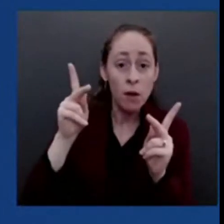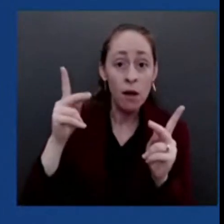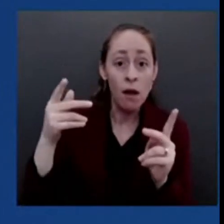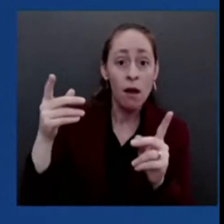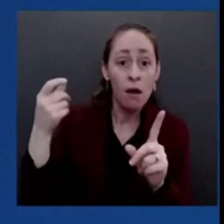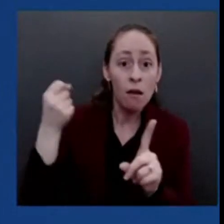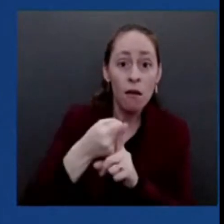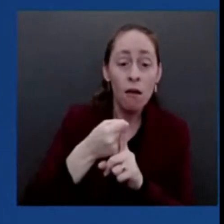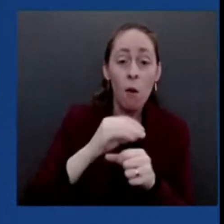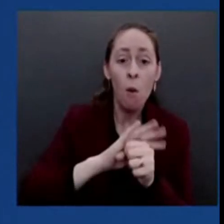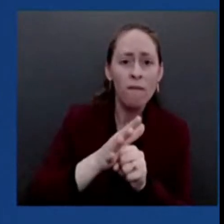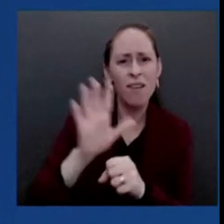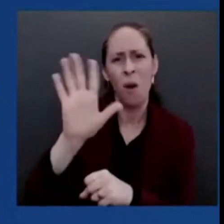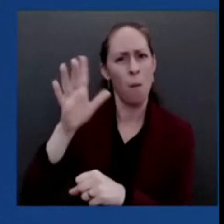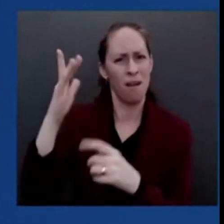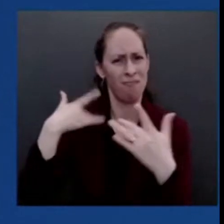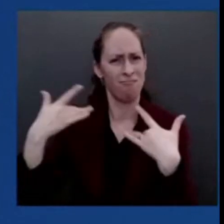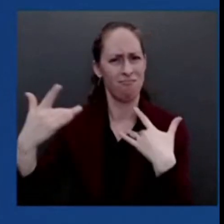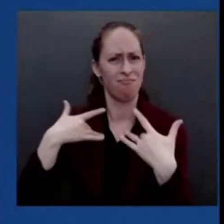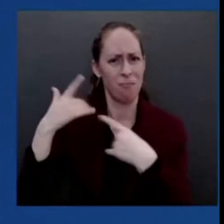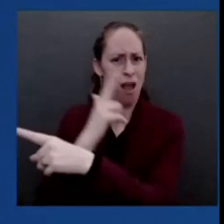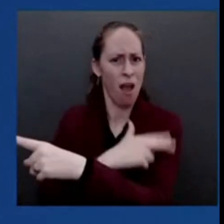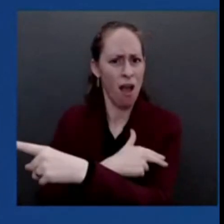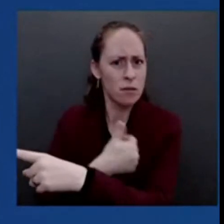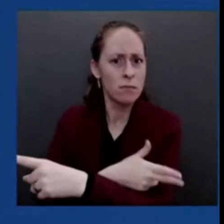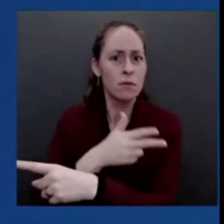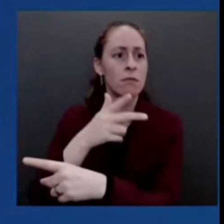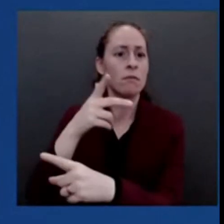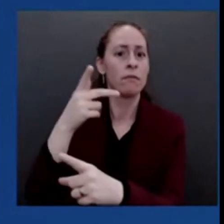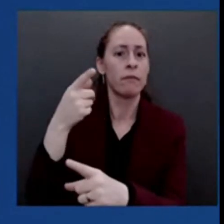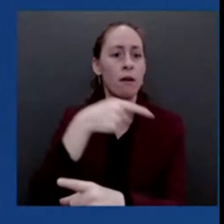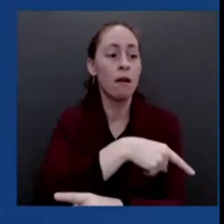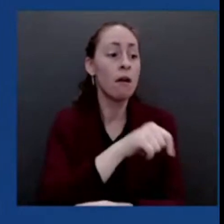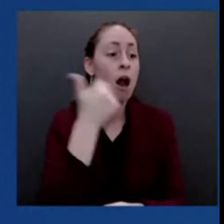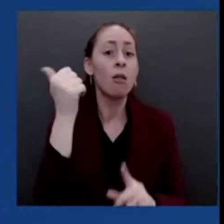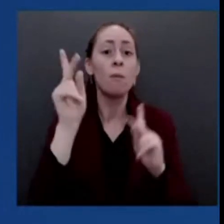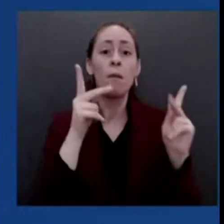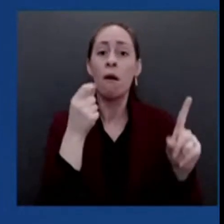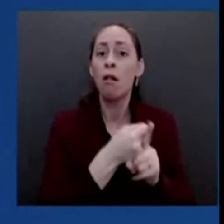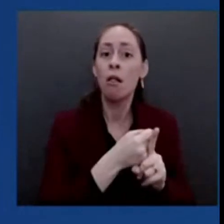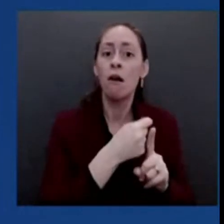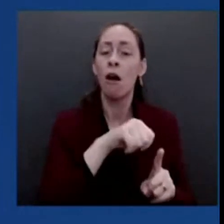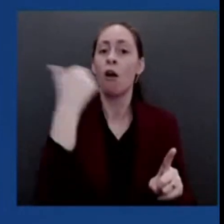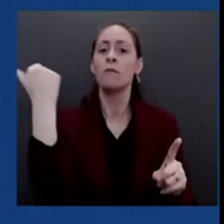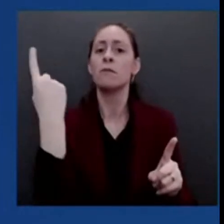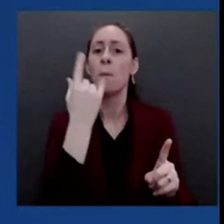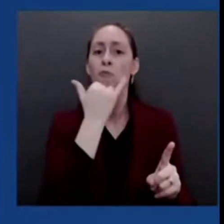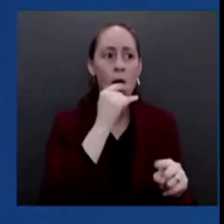COVID. Thanks. Well, thank you, everybody. We look forward to the next briefing.